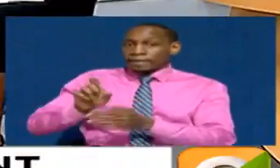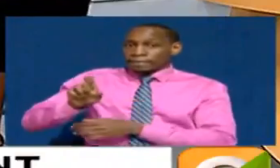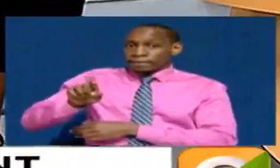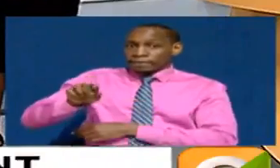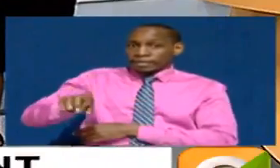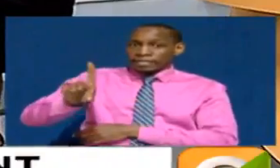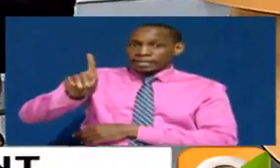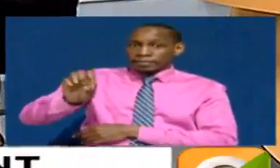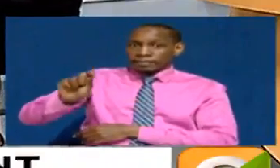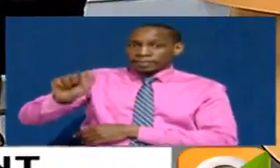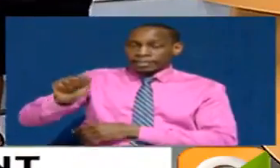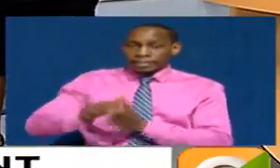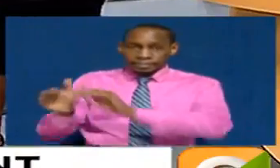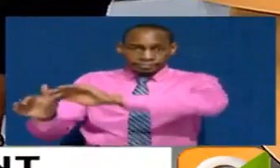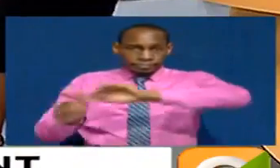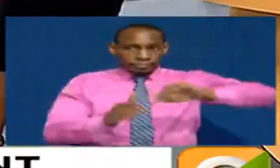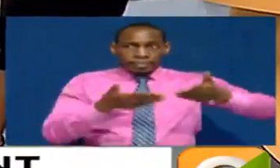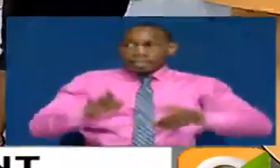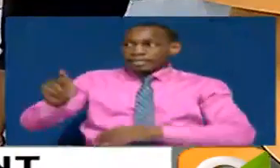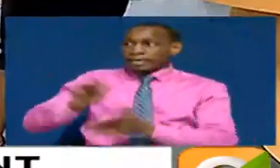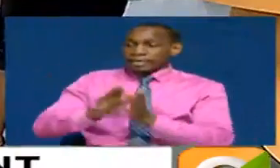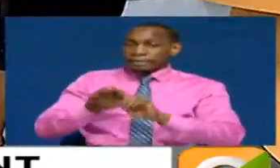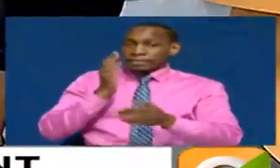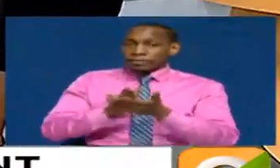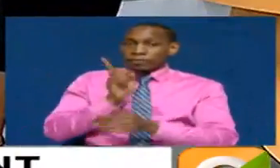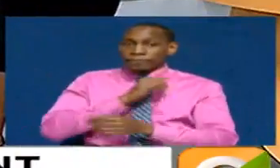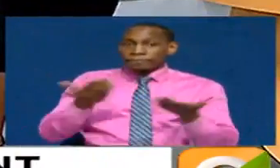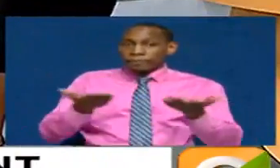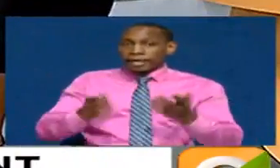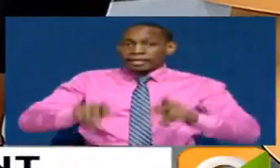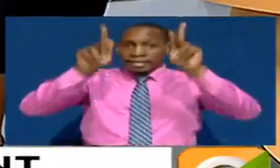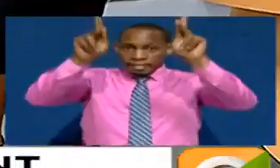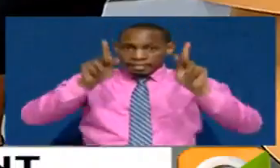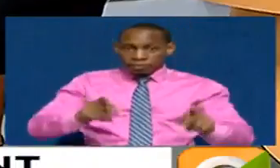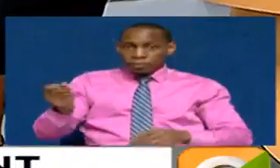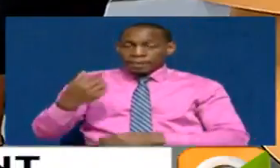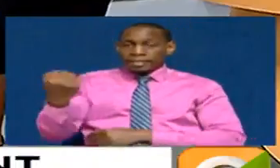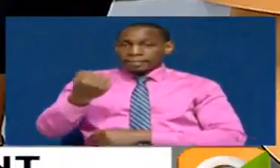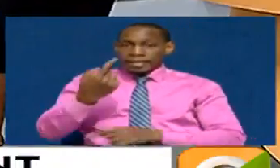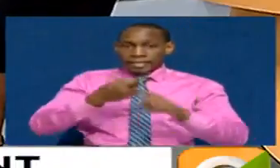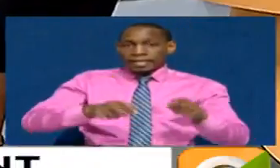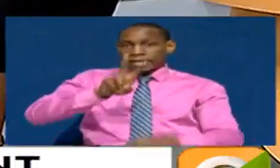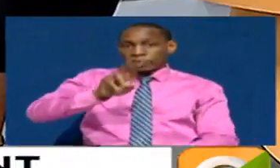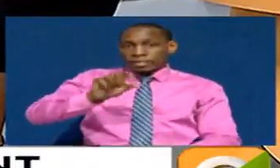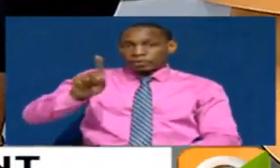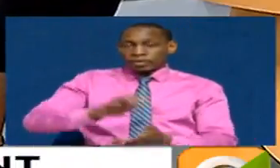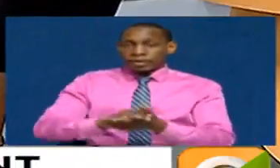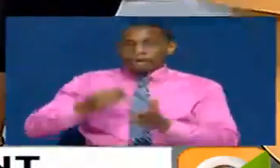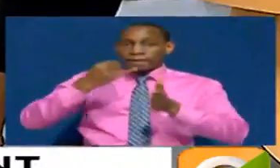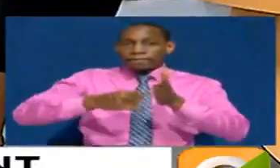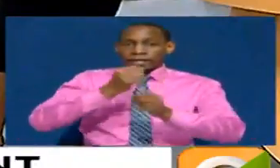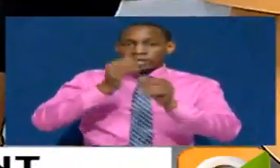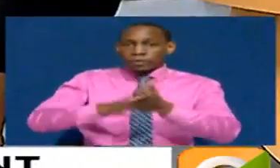Delta variant. Well, in Kenya, it was first identified in Kisumu in May this year in factory workers